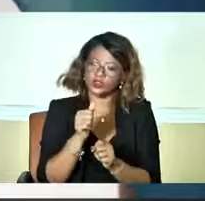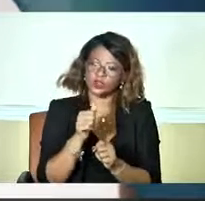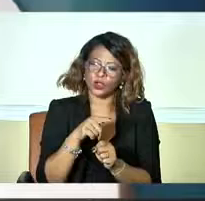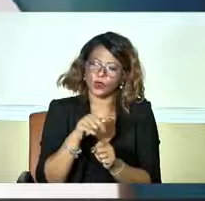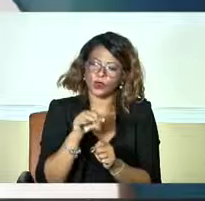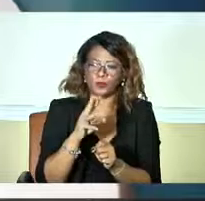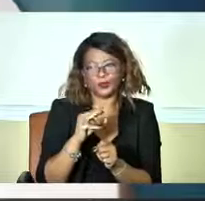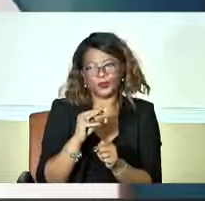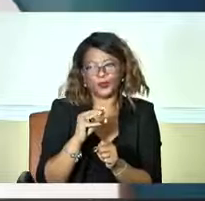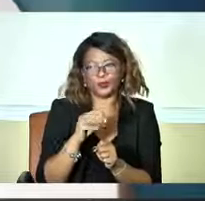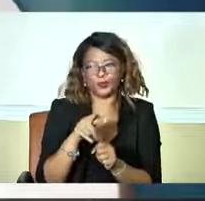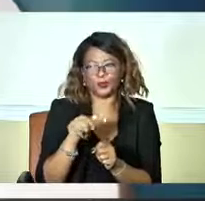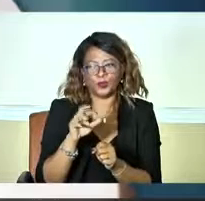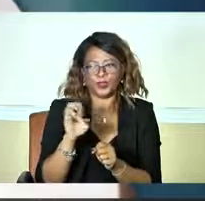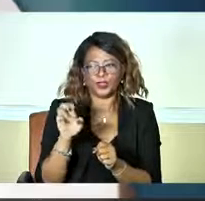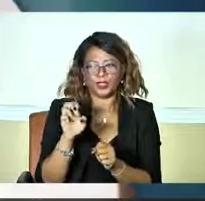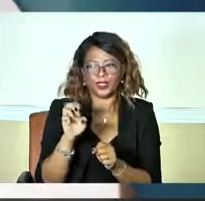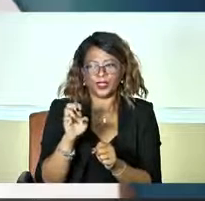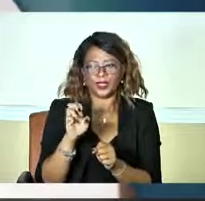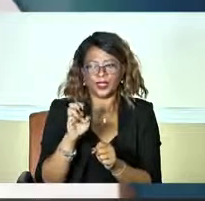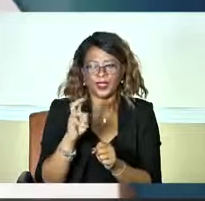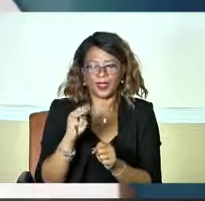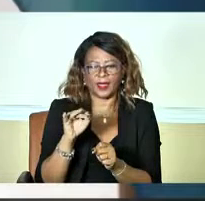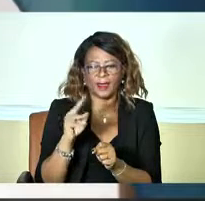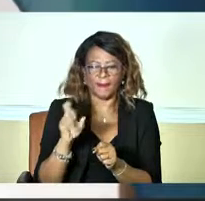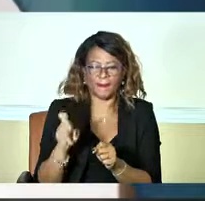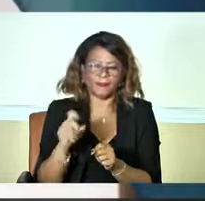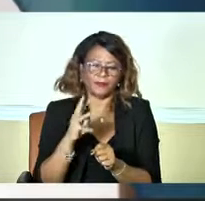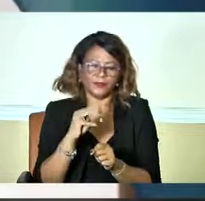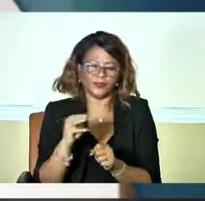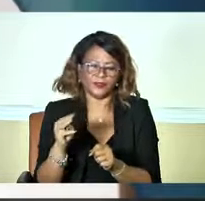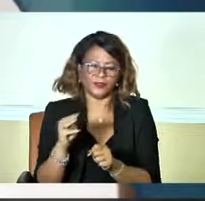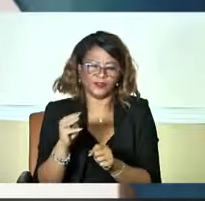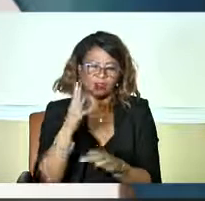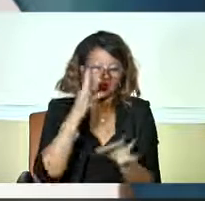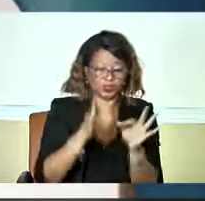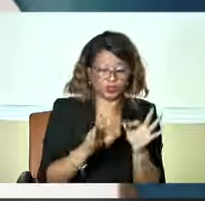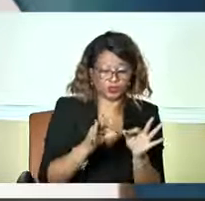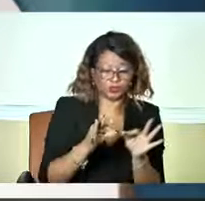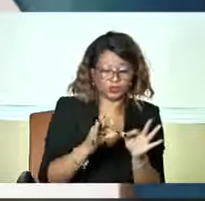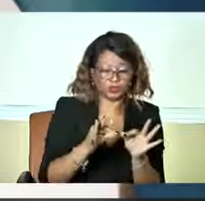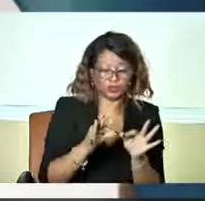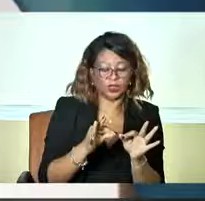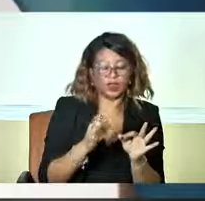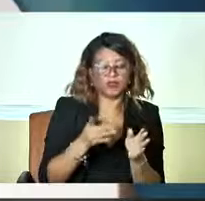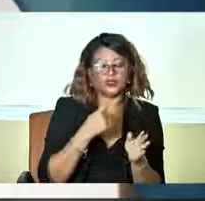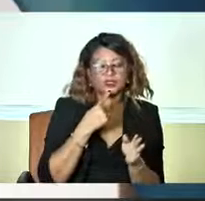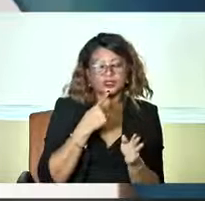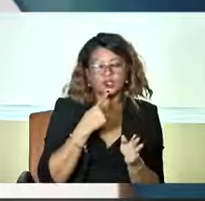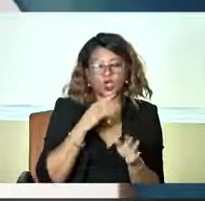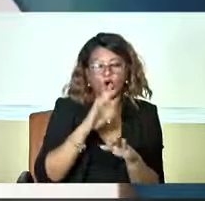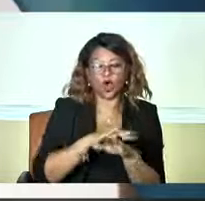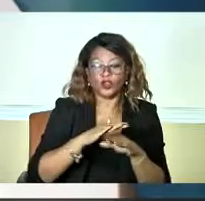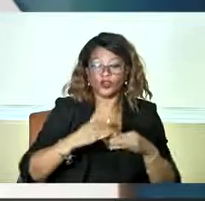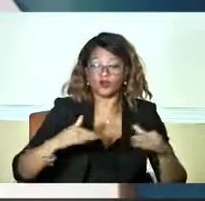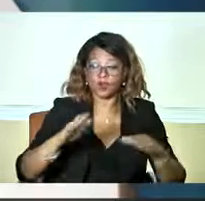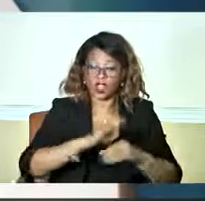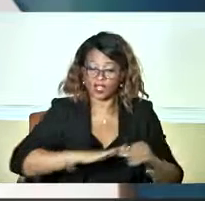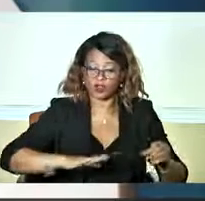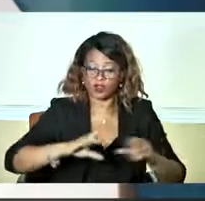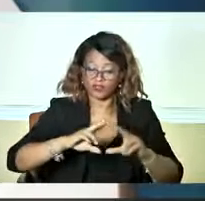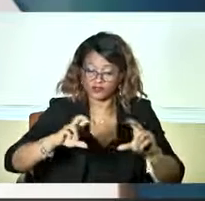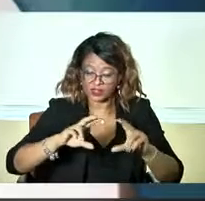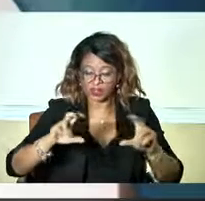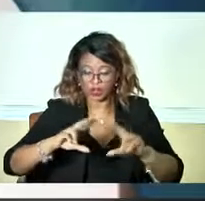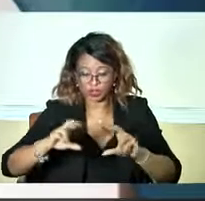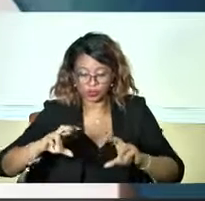preempt any of those decisions that are being made, but just simply say that on-the-ground investigations